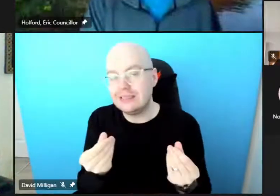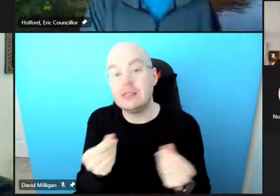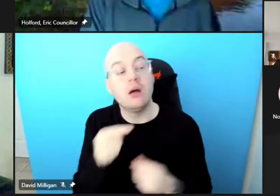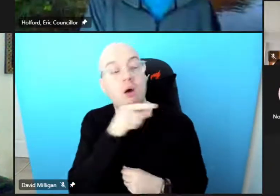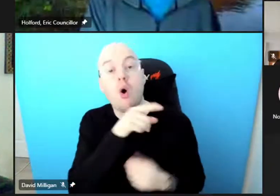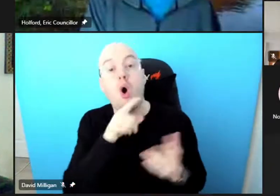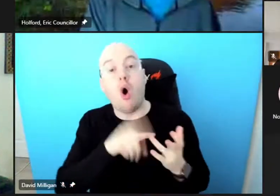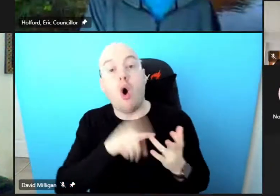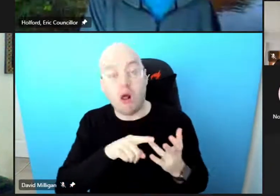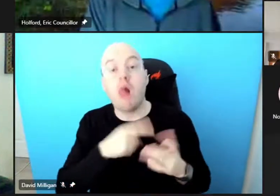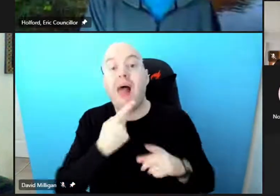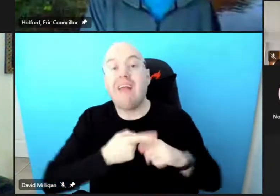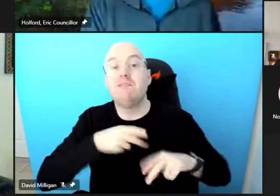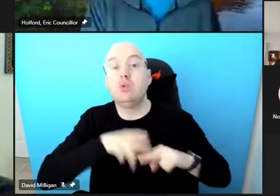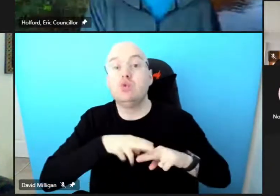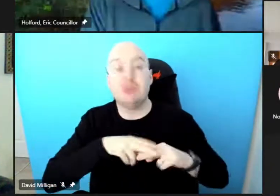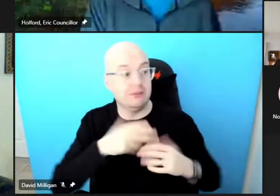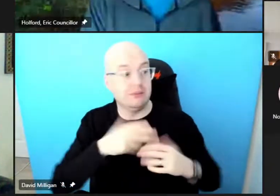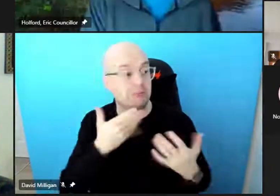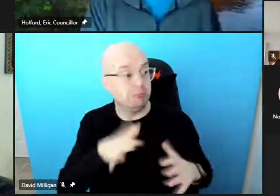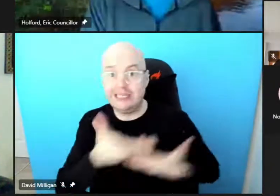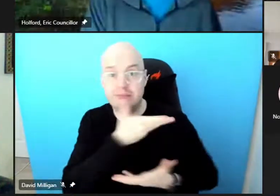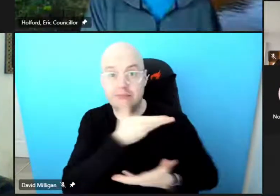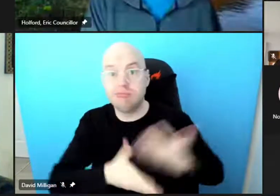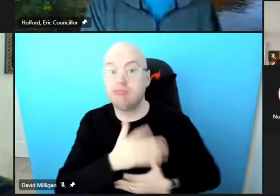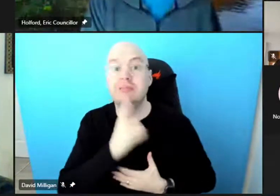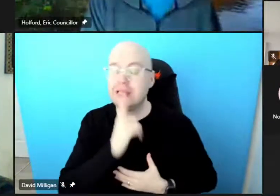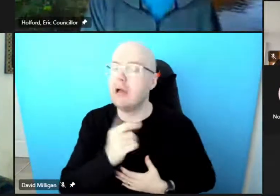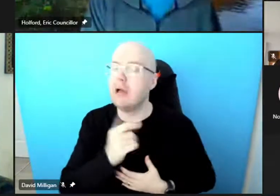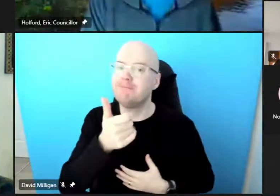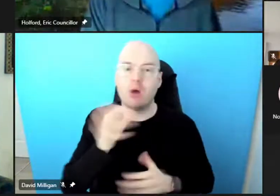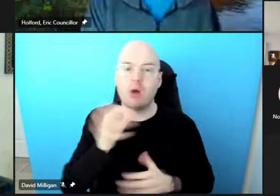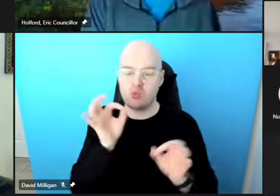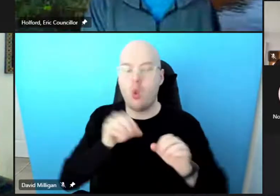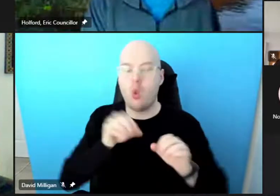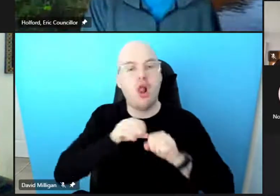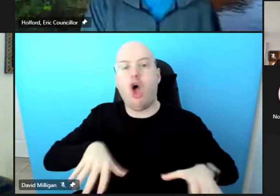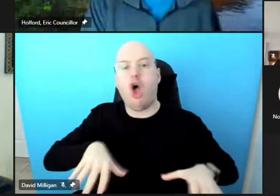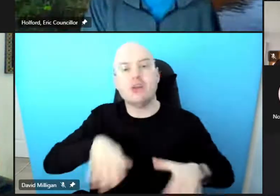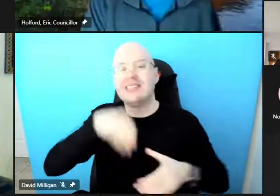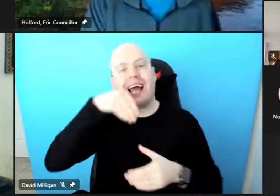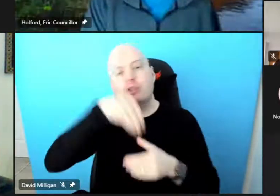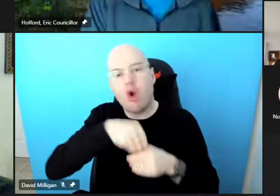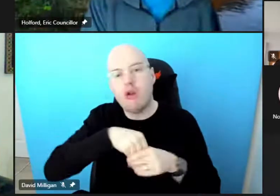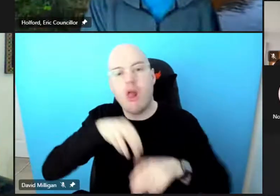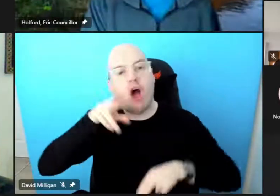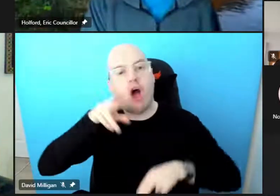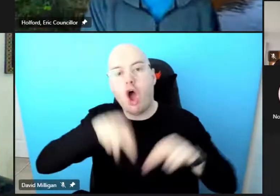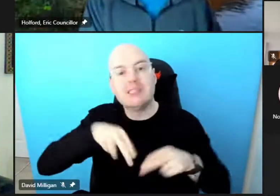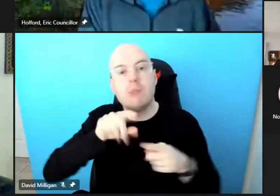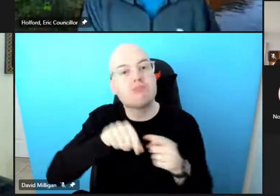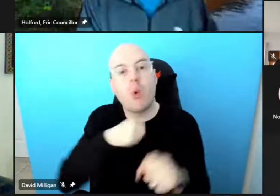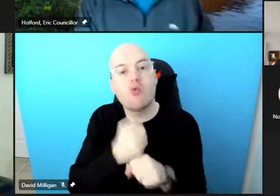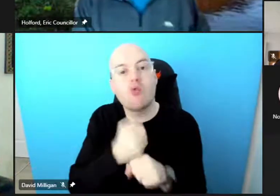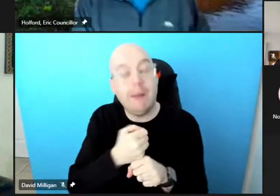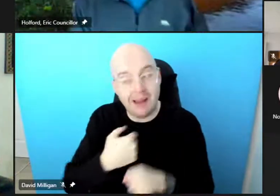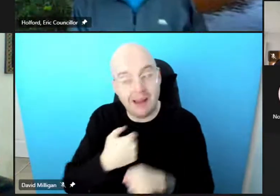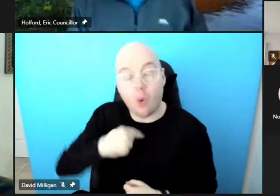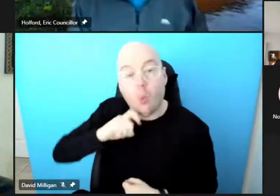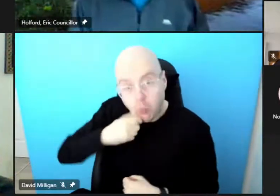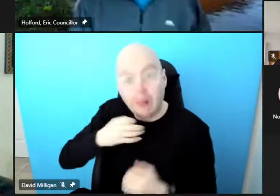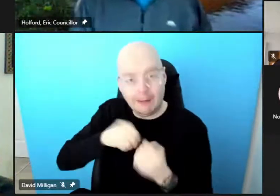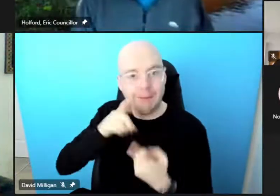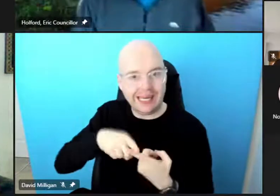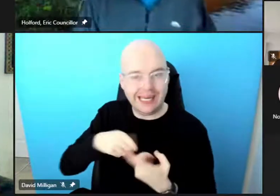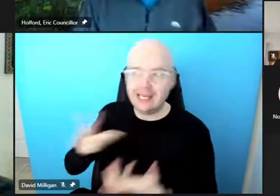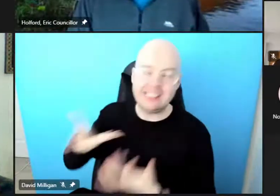to Fusion. So there isn't a loss to the internal audit programme of work, because I'll be given additional resources to